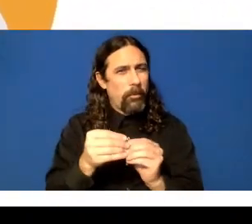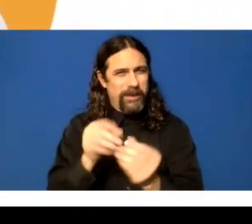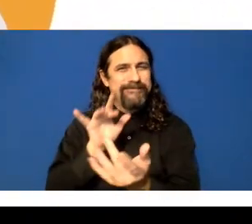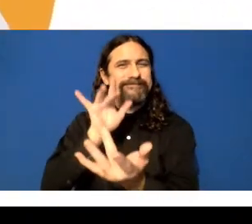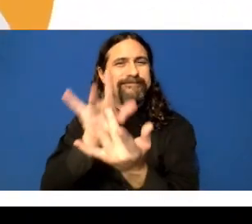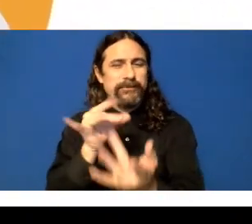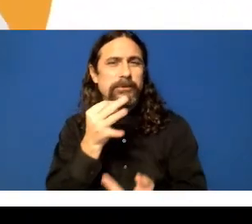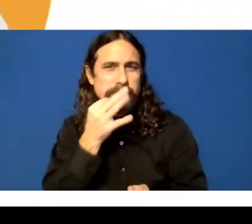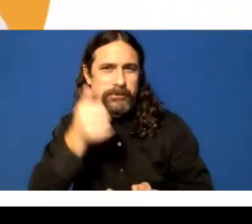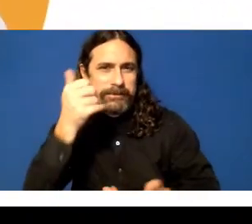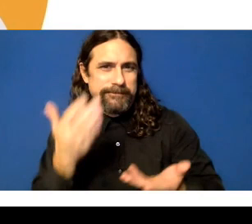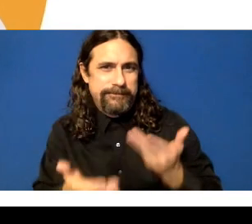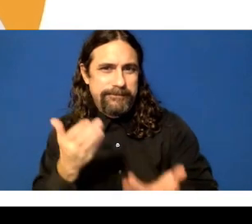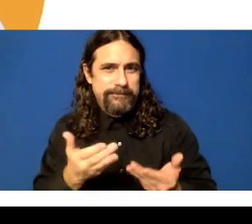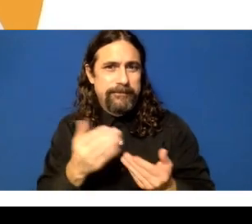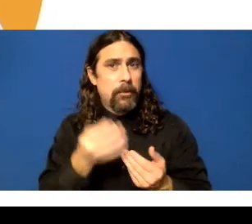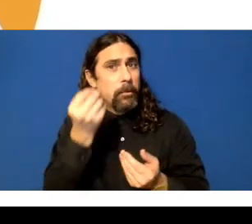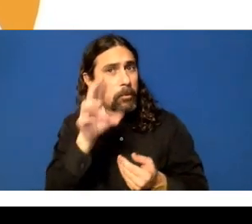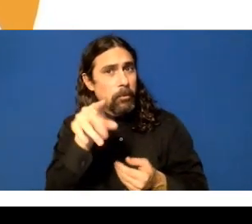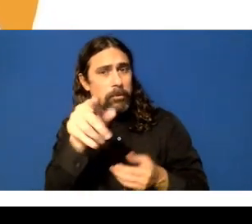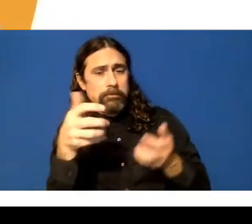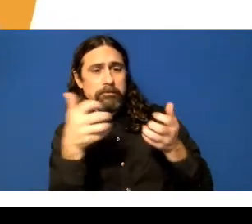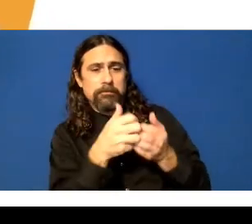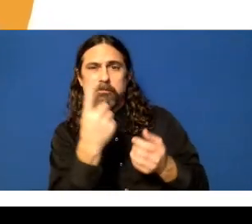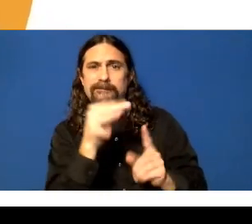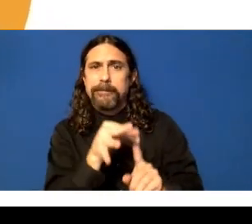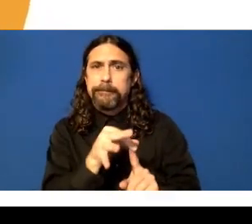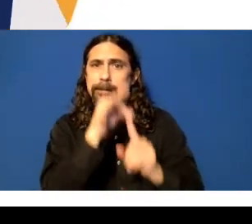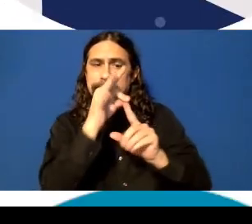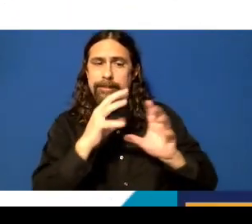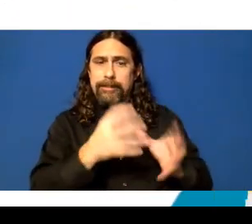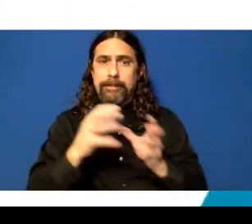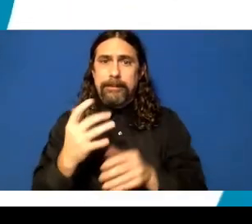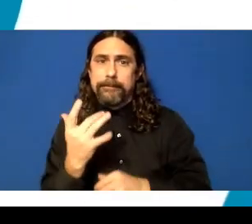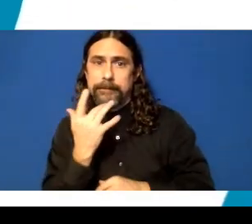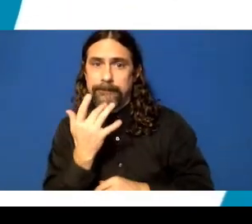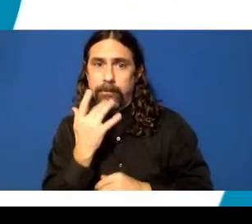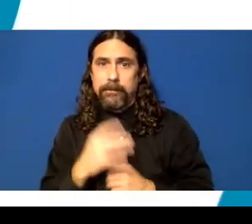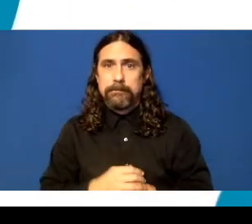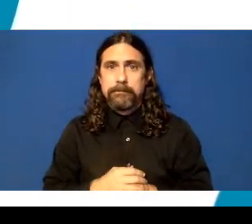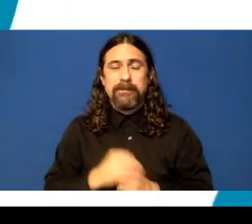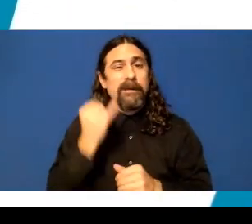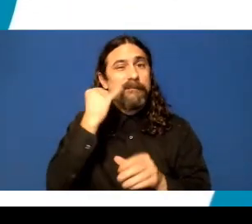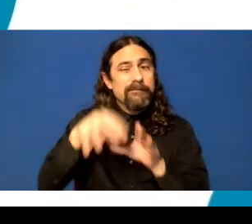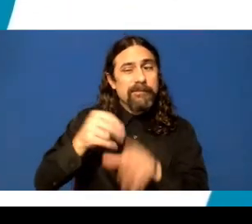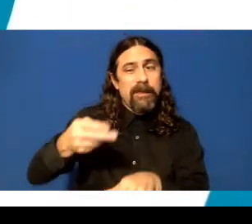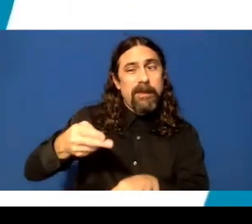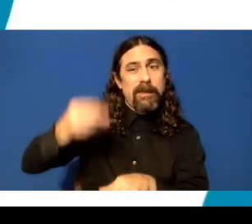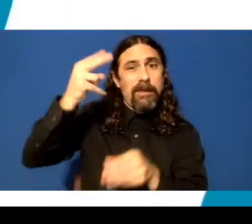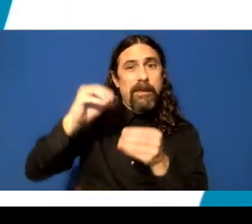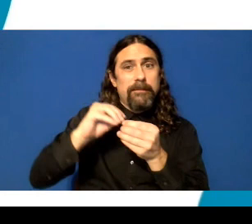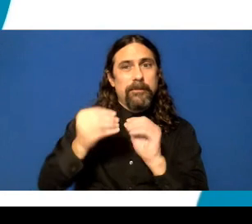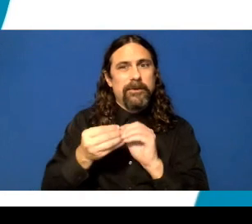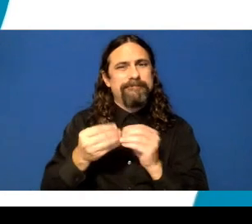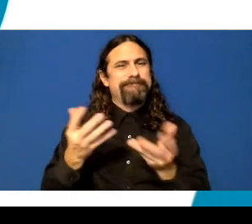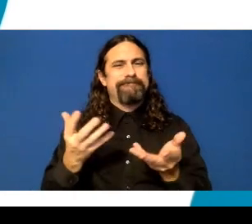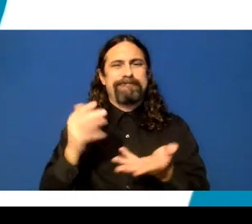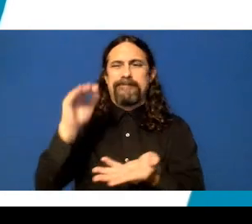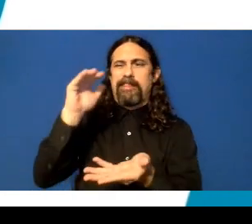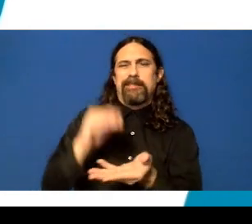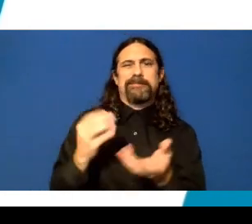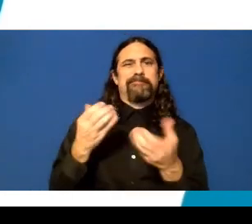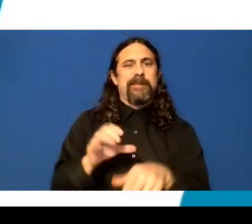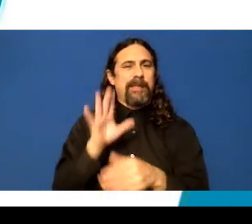log number, or if you meet one or more of the preferences. If you have a high log number, you are less likely to hear